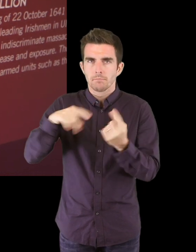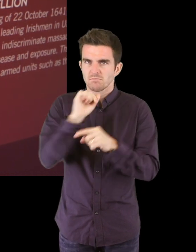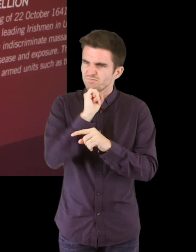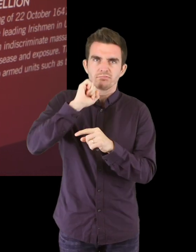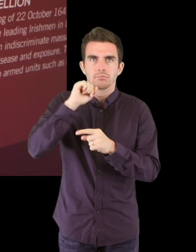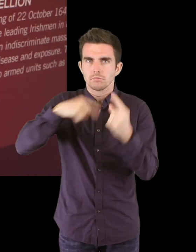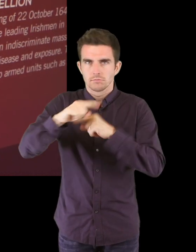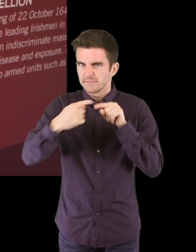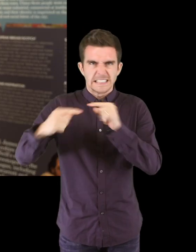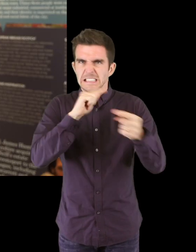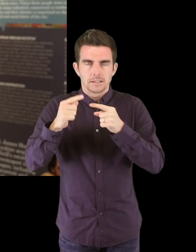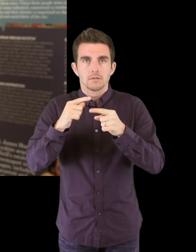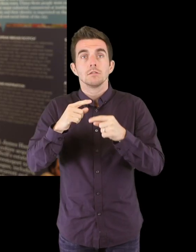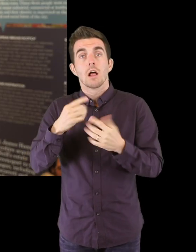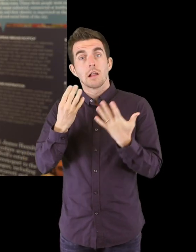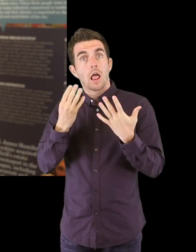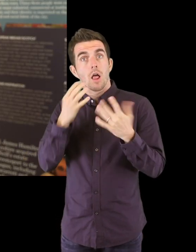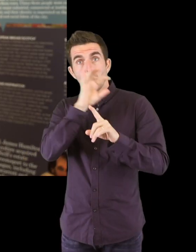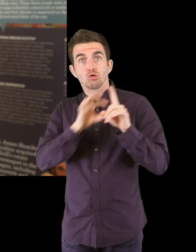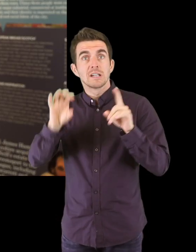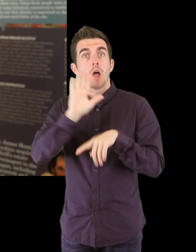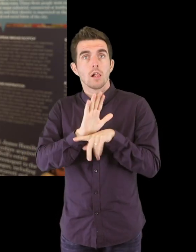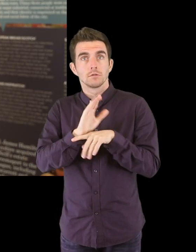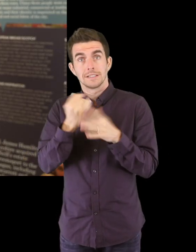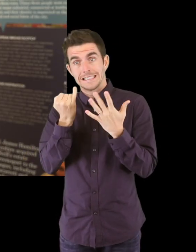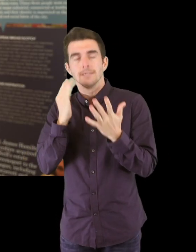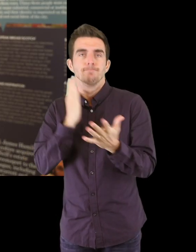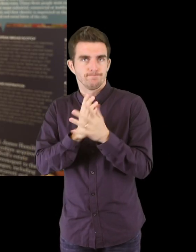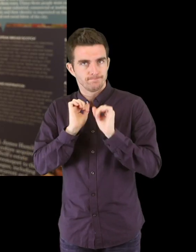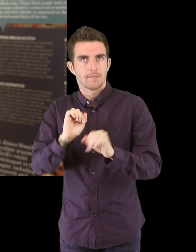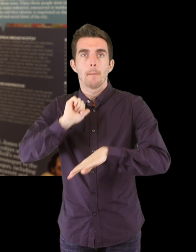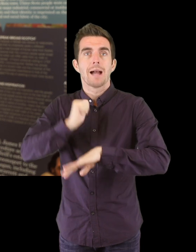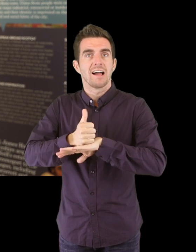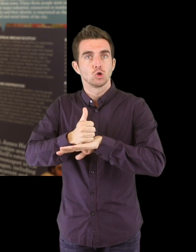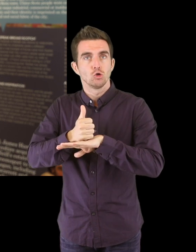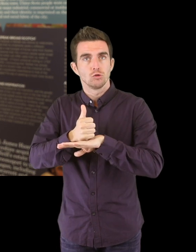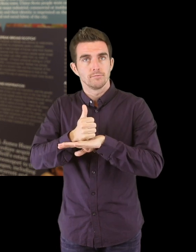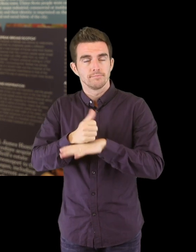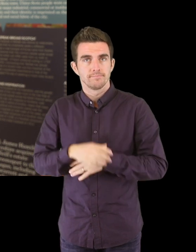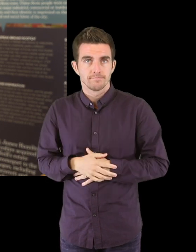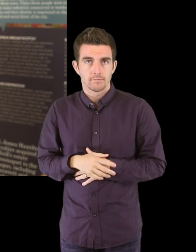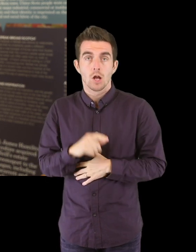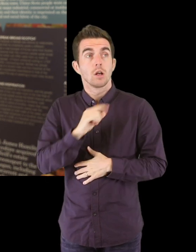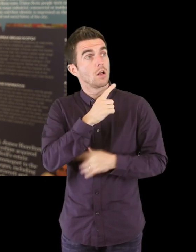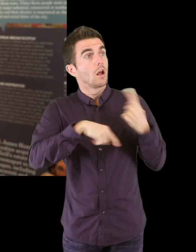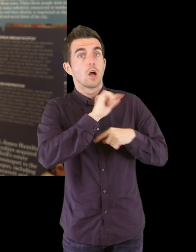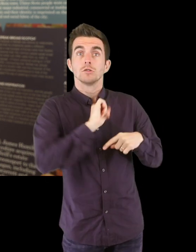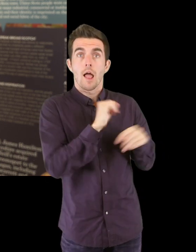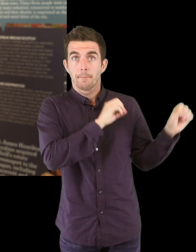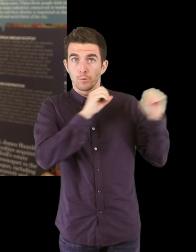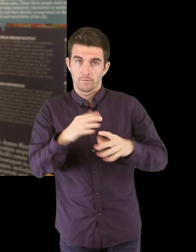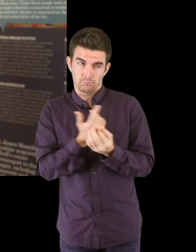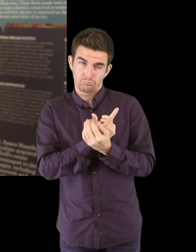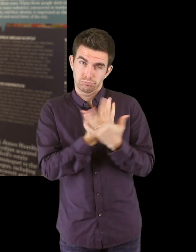all. Of the 9 counties of Ulster, 6 were included in the official plantation. The Scots